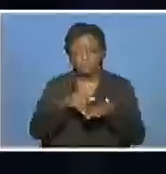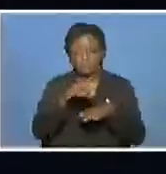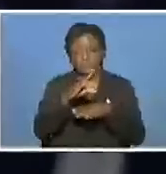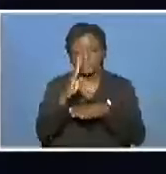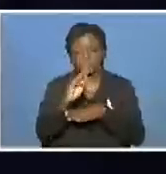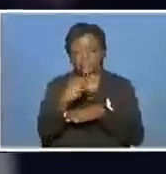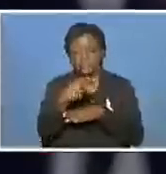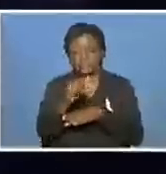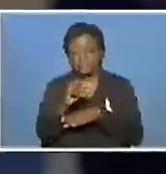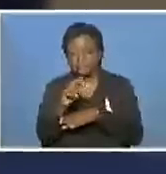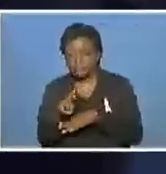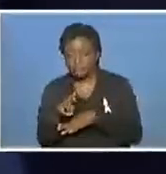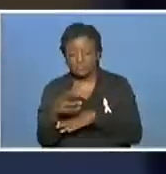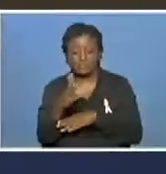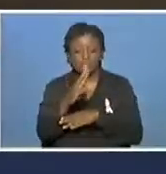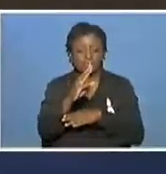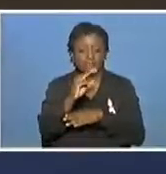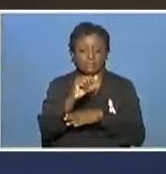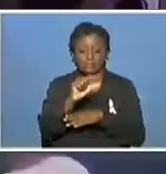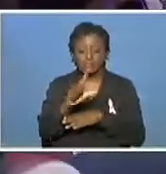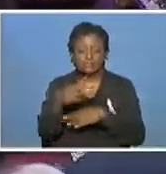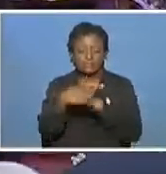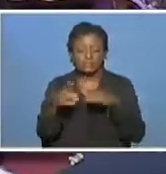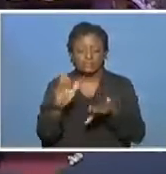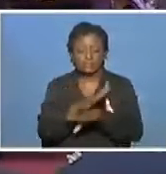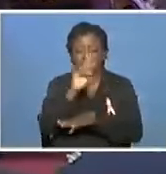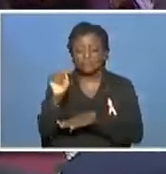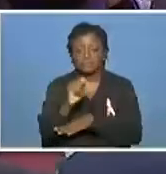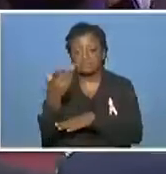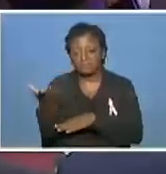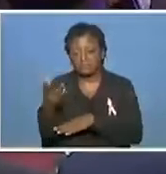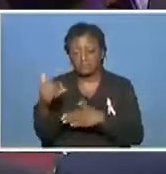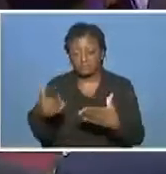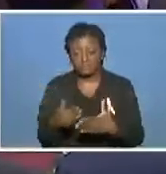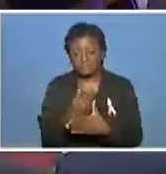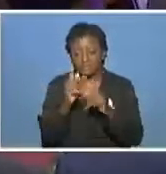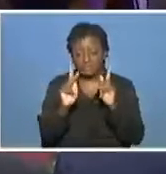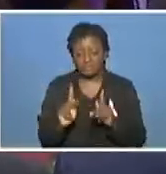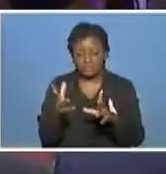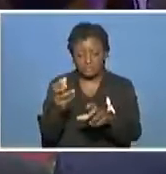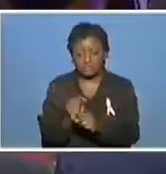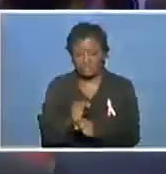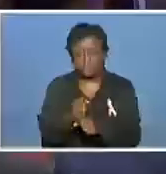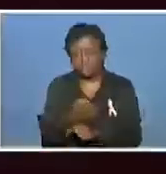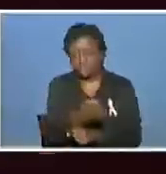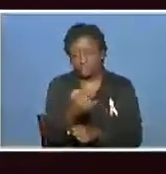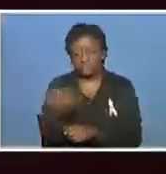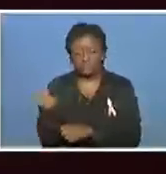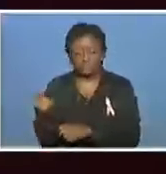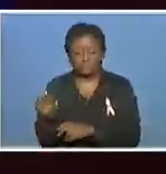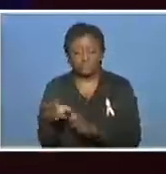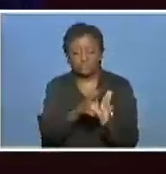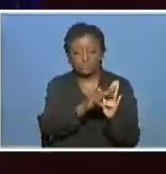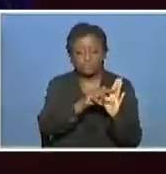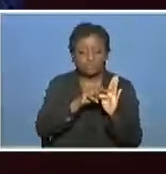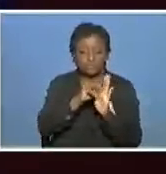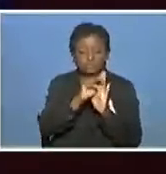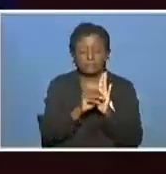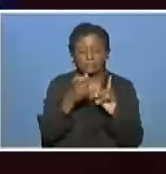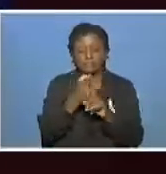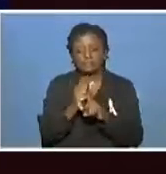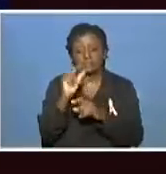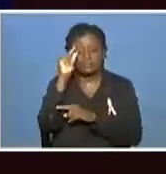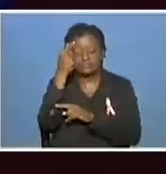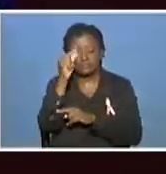Bahamas Ballroom on Tuesday. It's there that the new appointees received their instruments of appointment from Governor General the Most